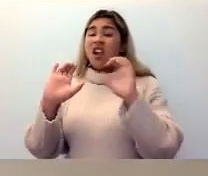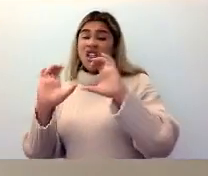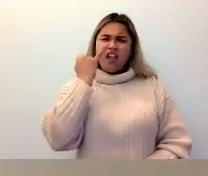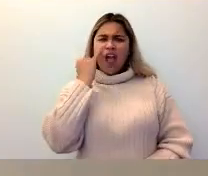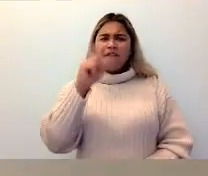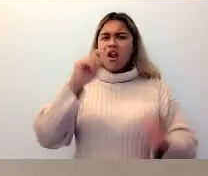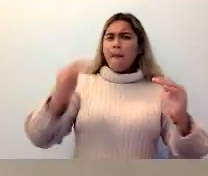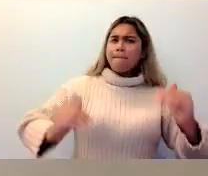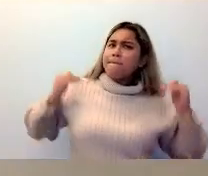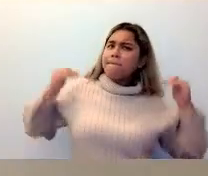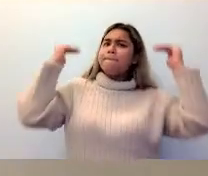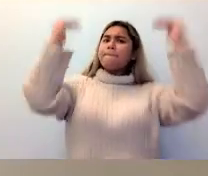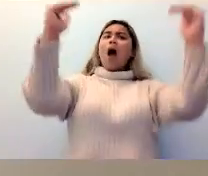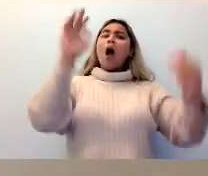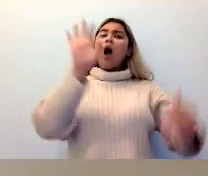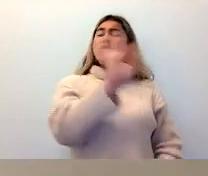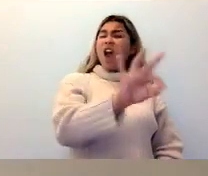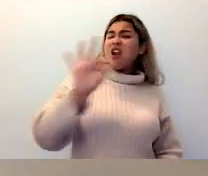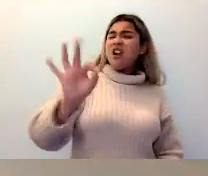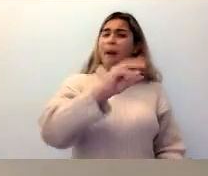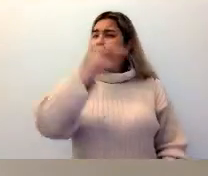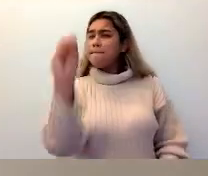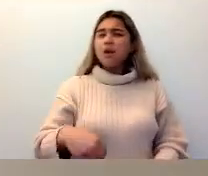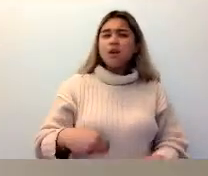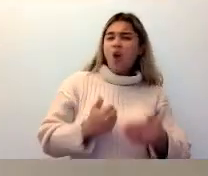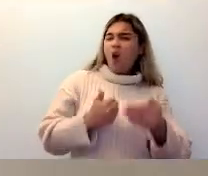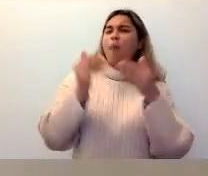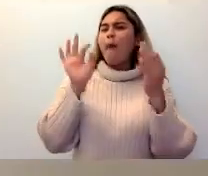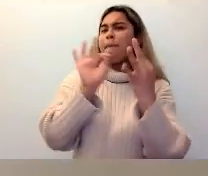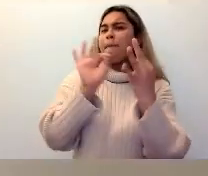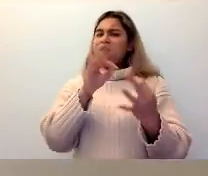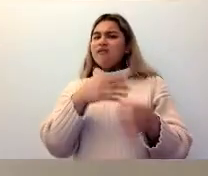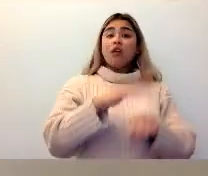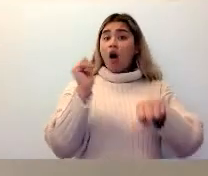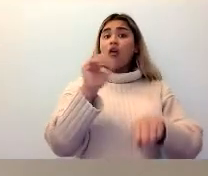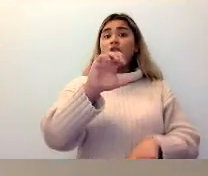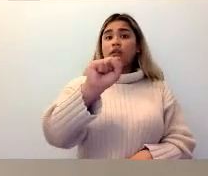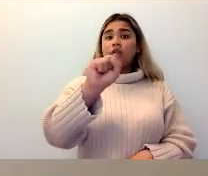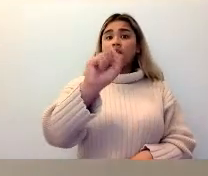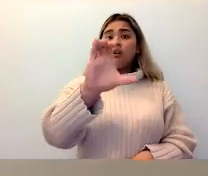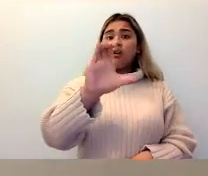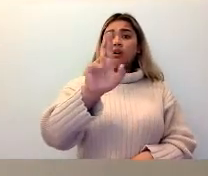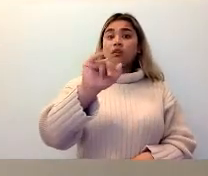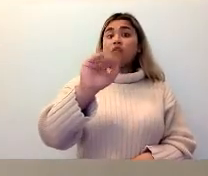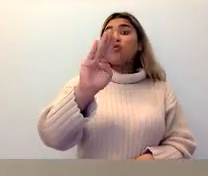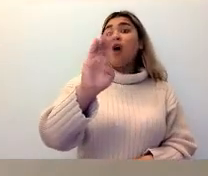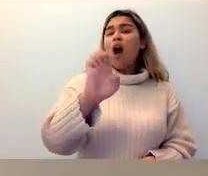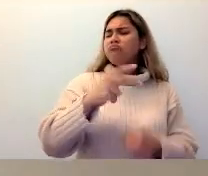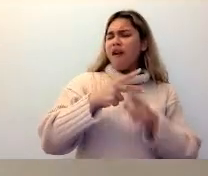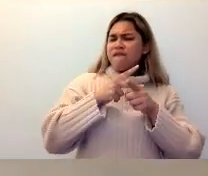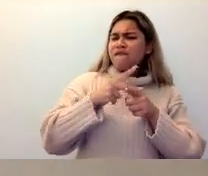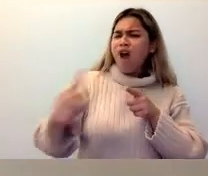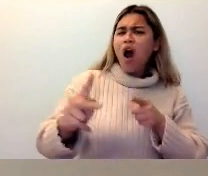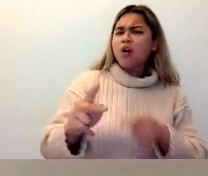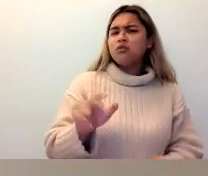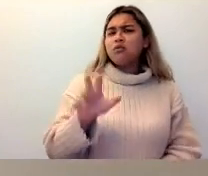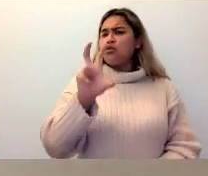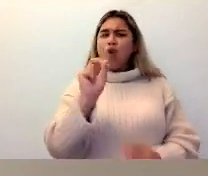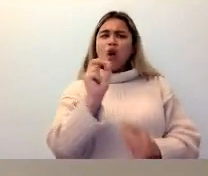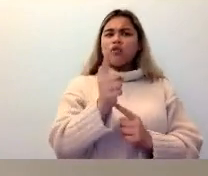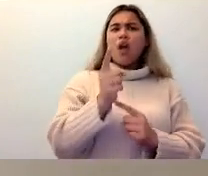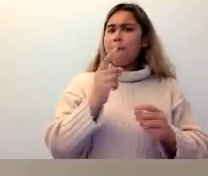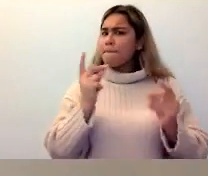a professional transcriber and choose Scribe Captions. Now, this is a paid service where a transcriber will